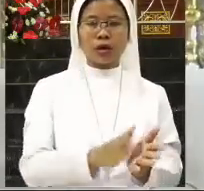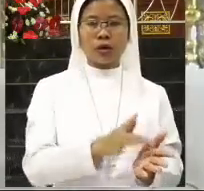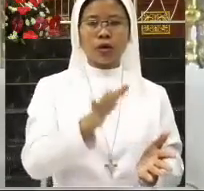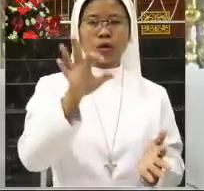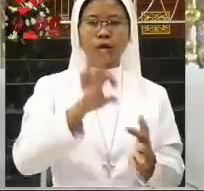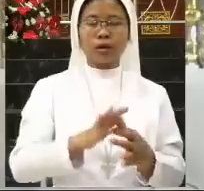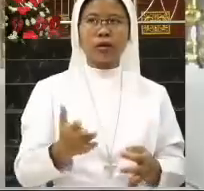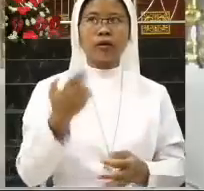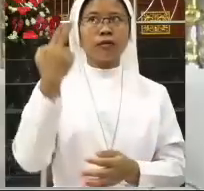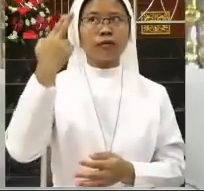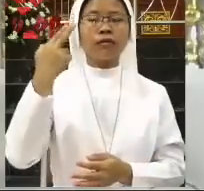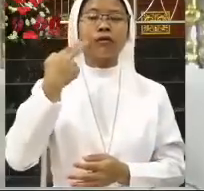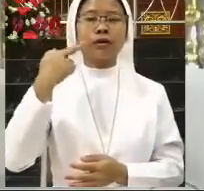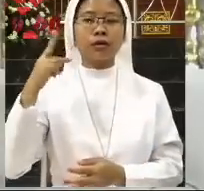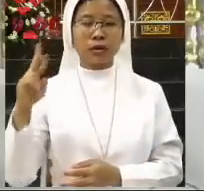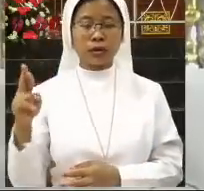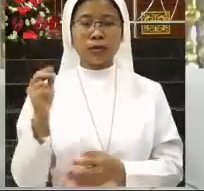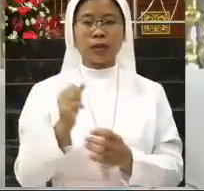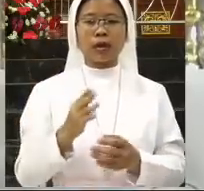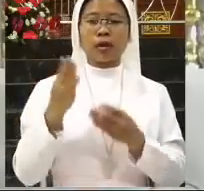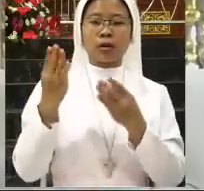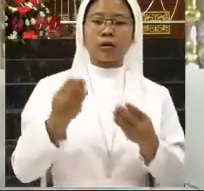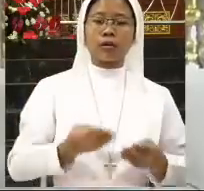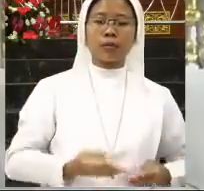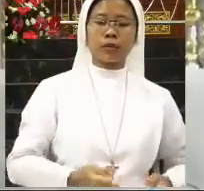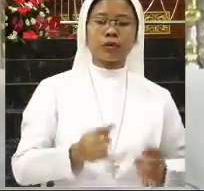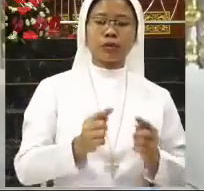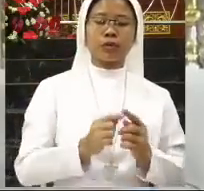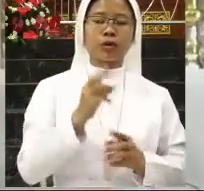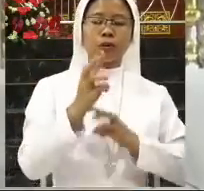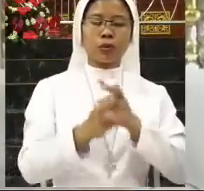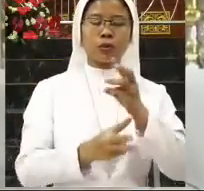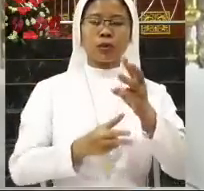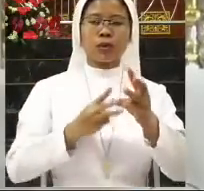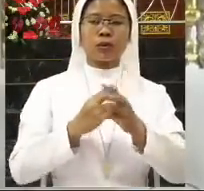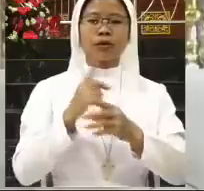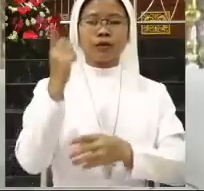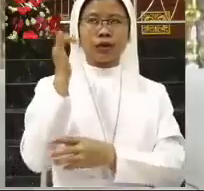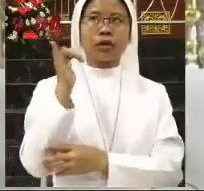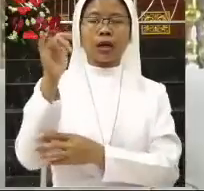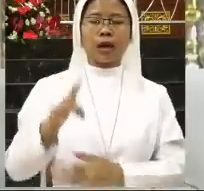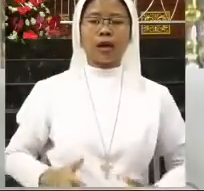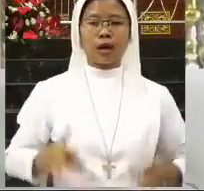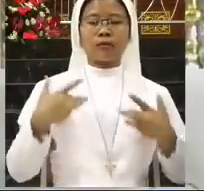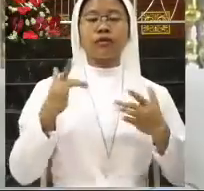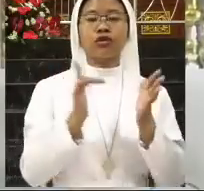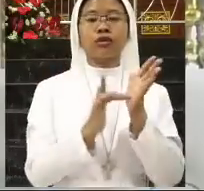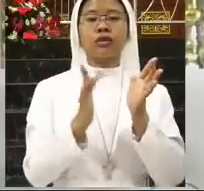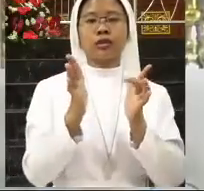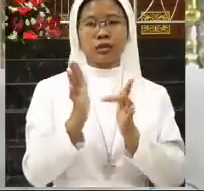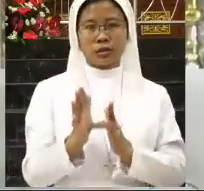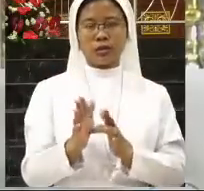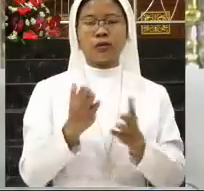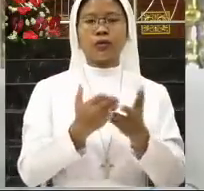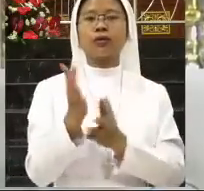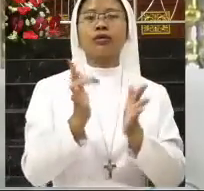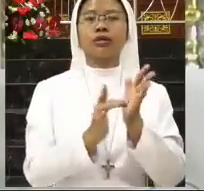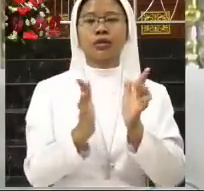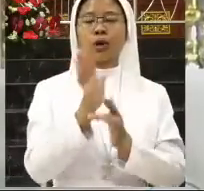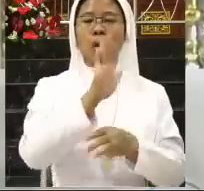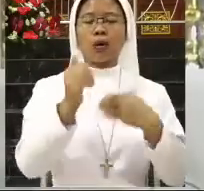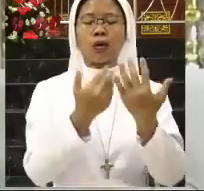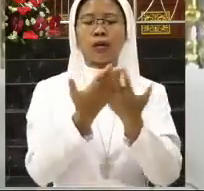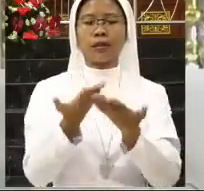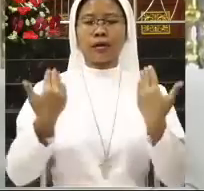virginity, brought forth into the world the eternal light, Jesus Christ our Lord. Through him, the